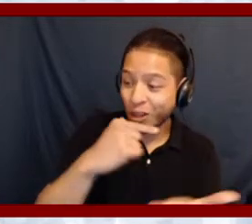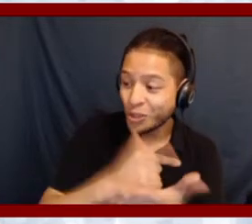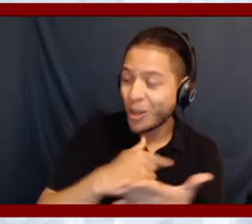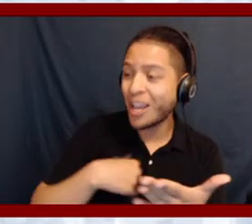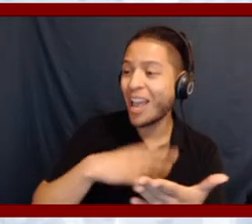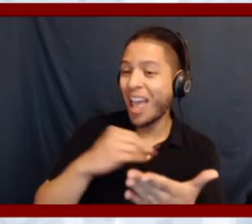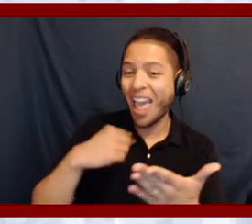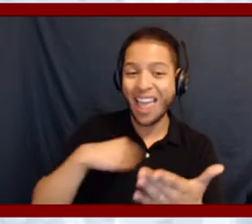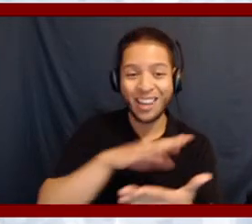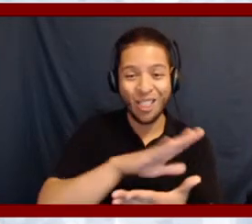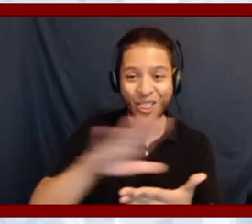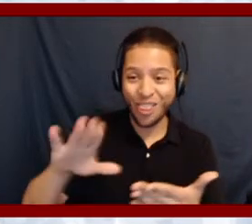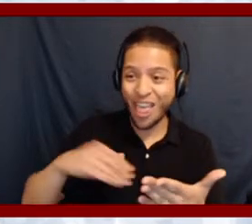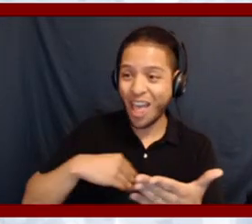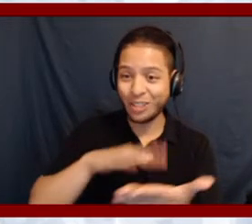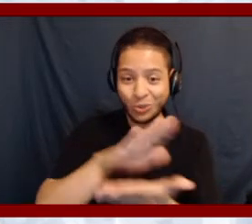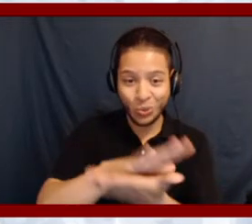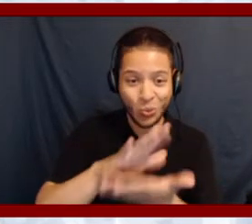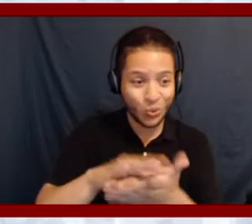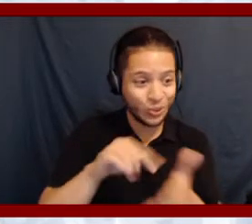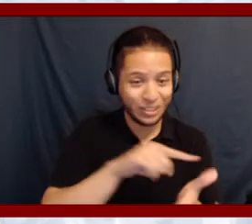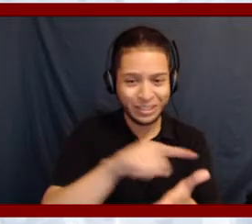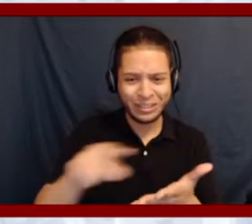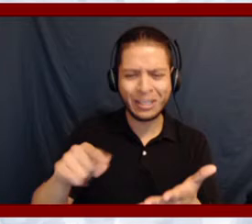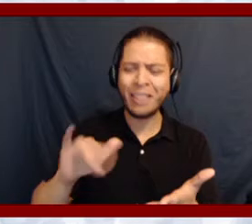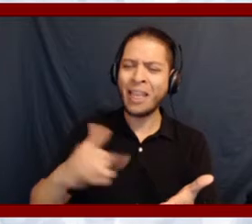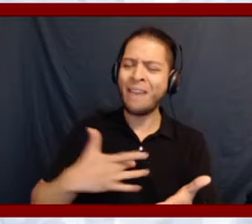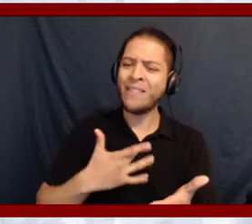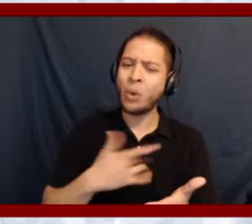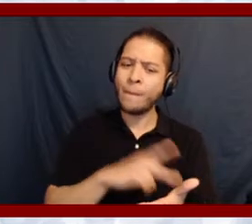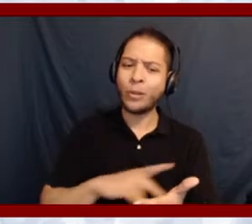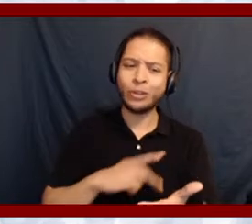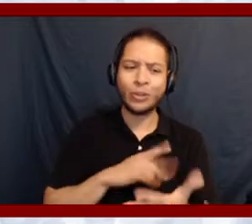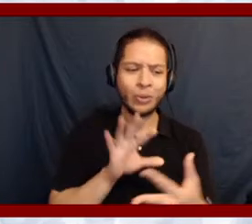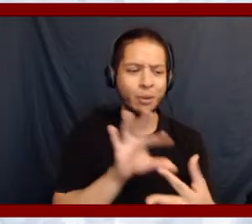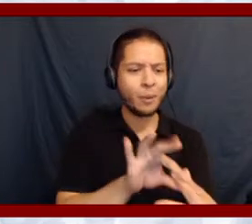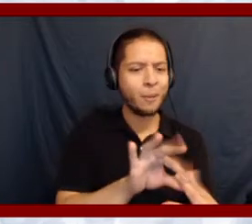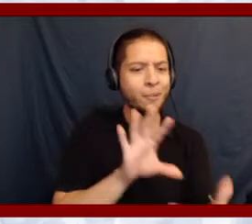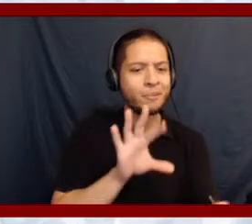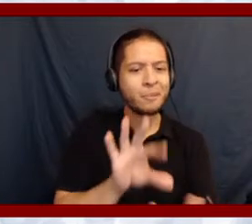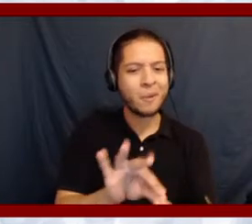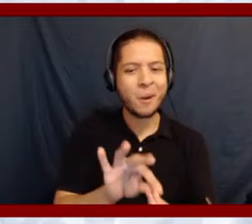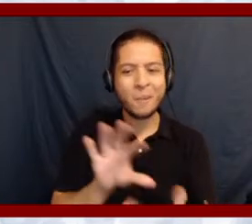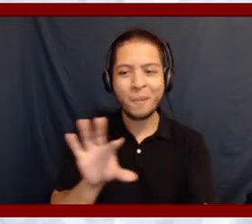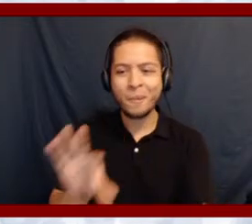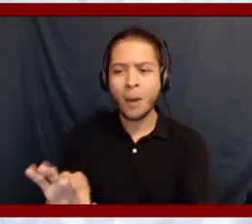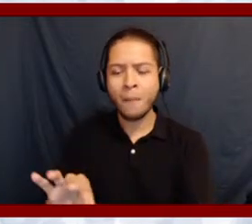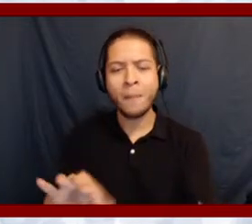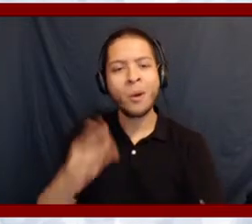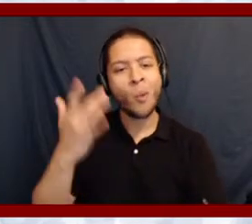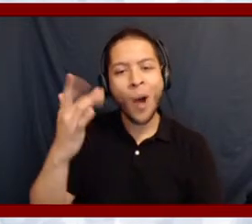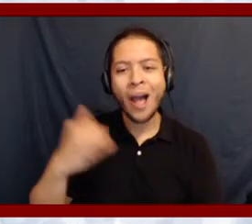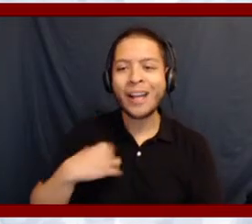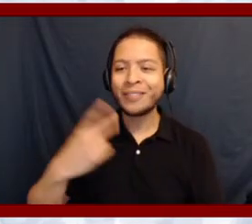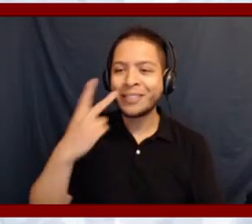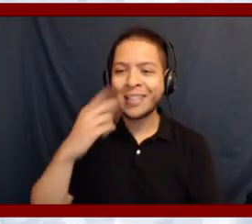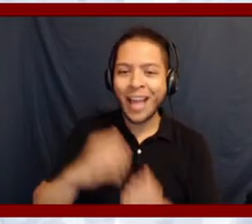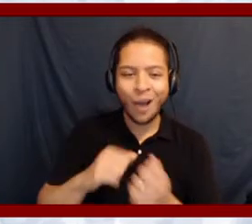can witness to how it has shaped my family and how the institutions have been a real anchor in my